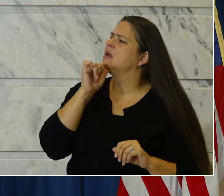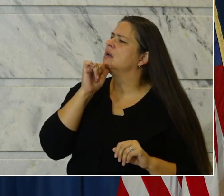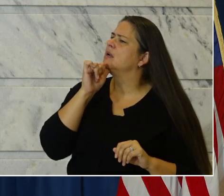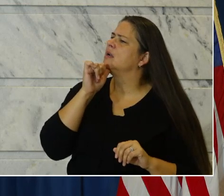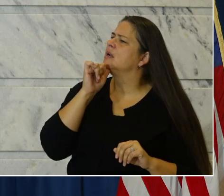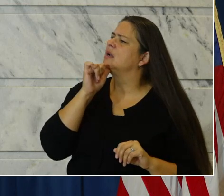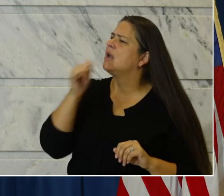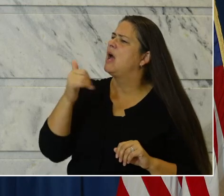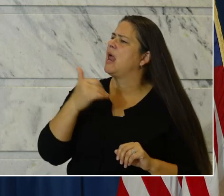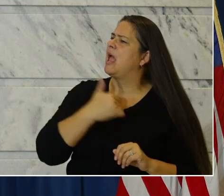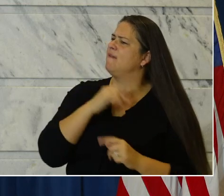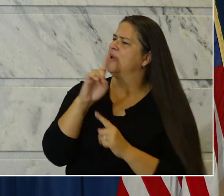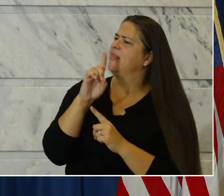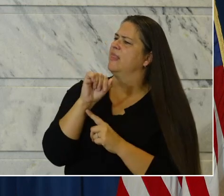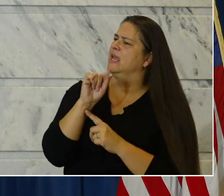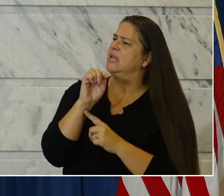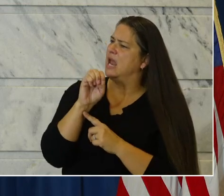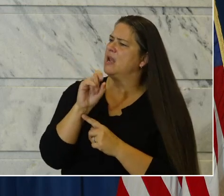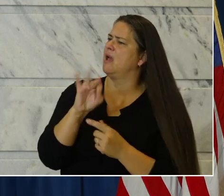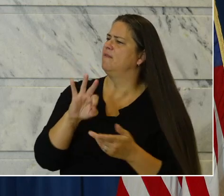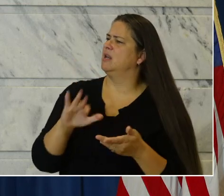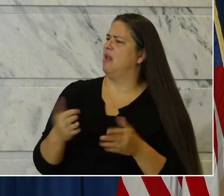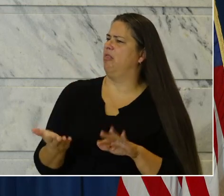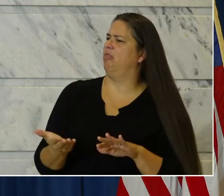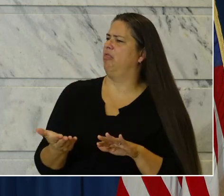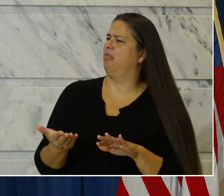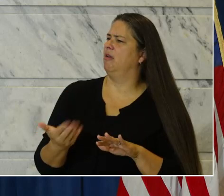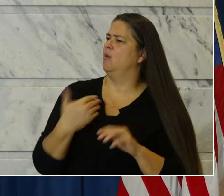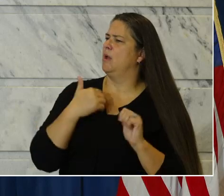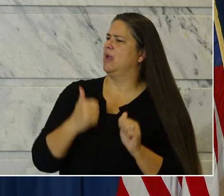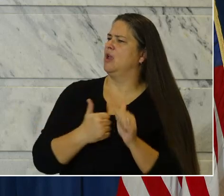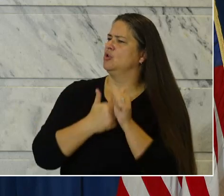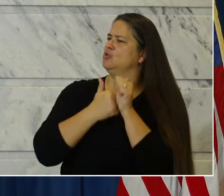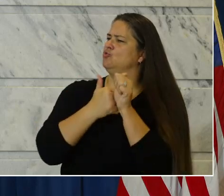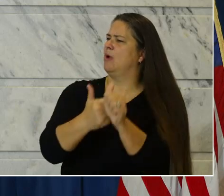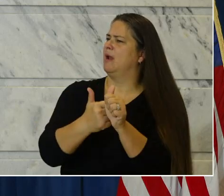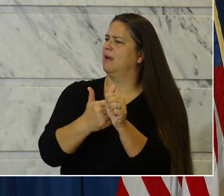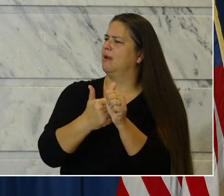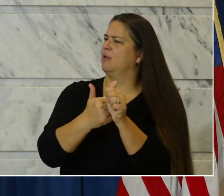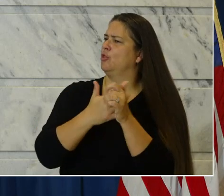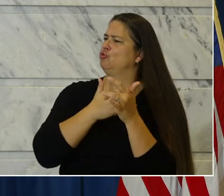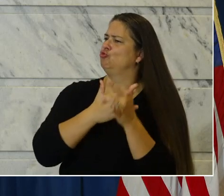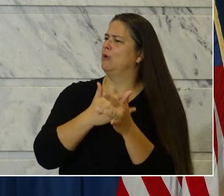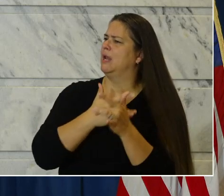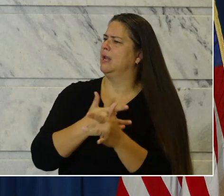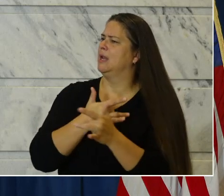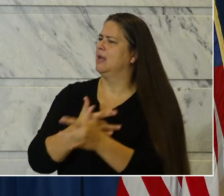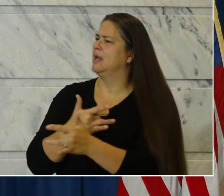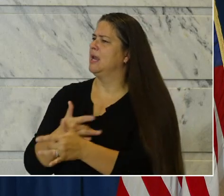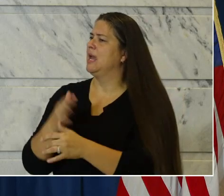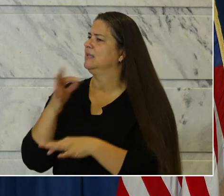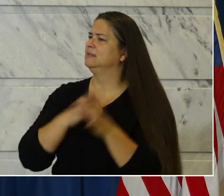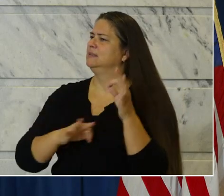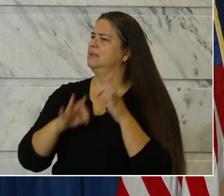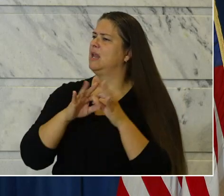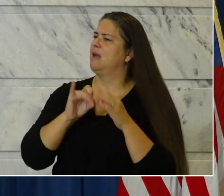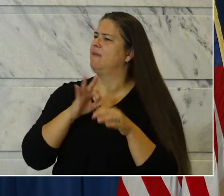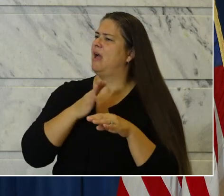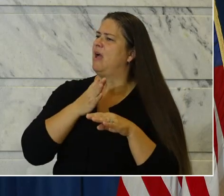actual dates of death available so that we can track the true trend of deaths throughout the state instead of after